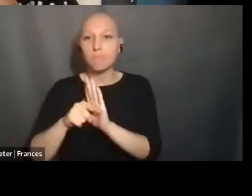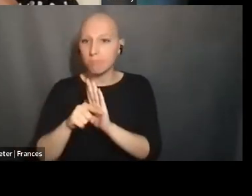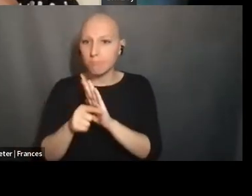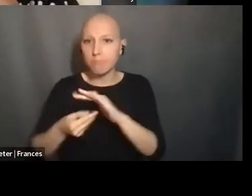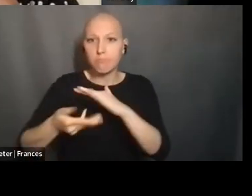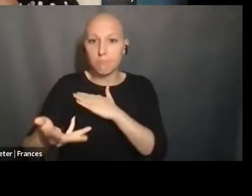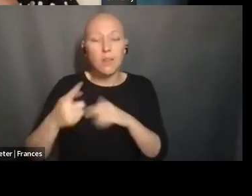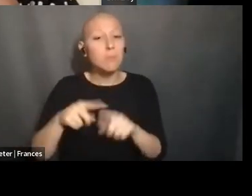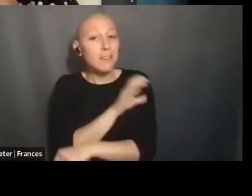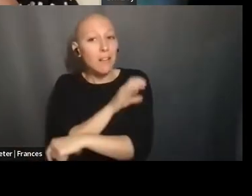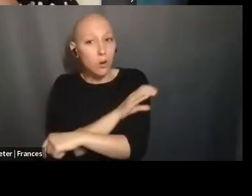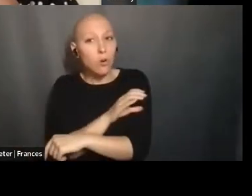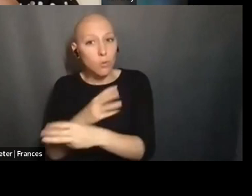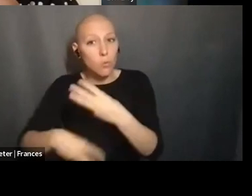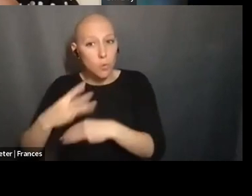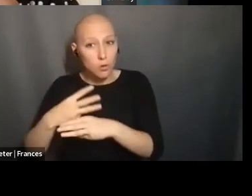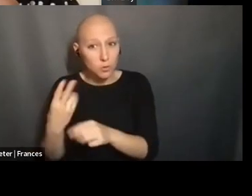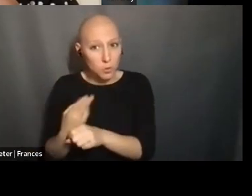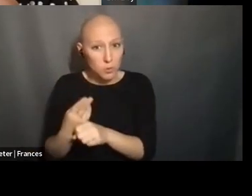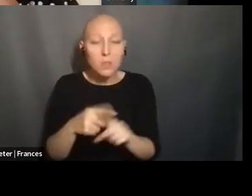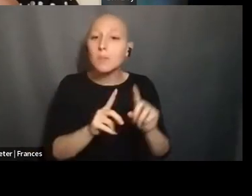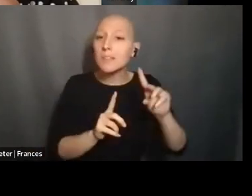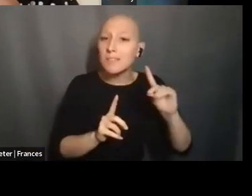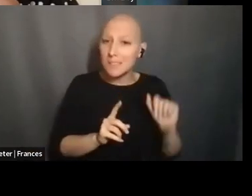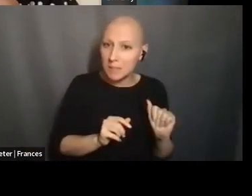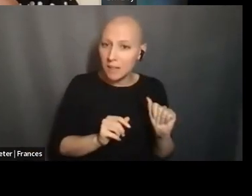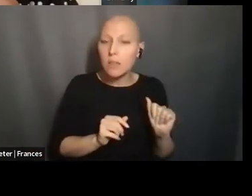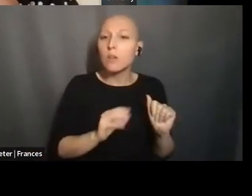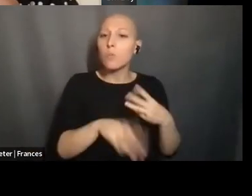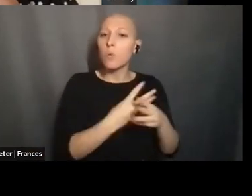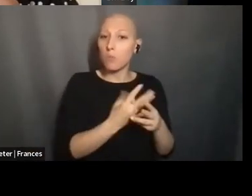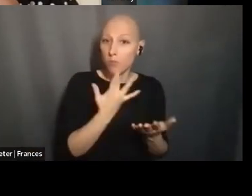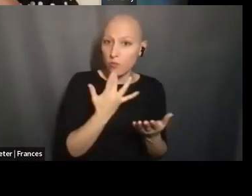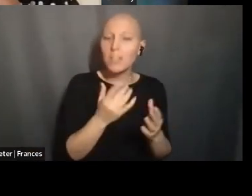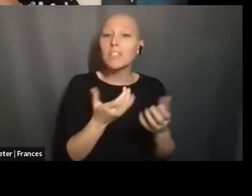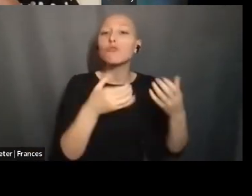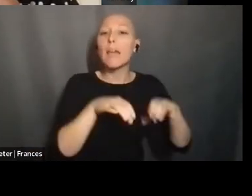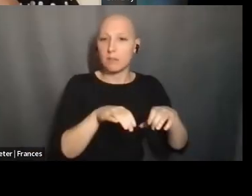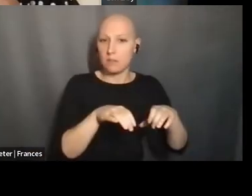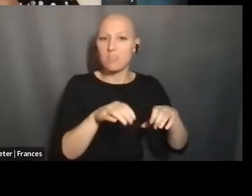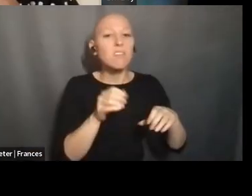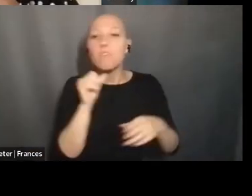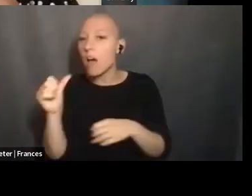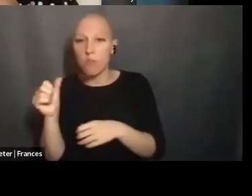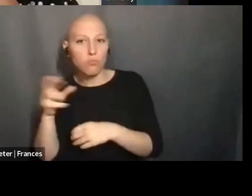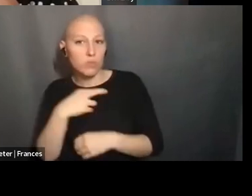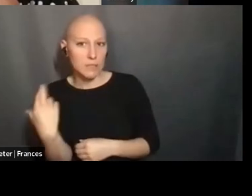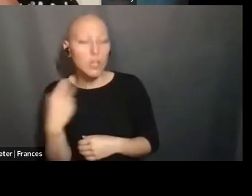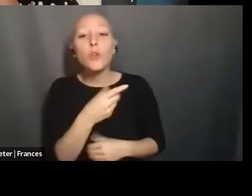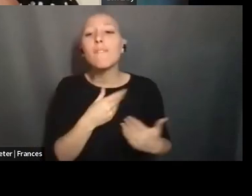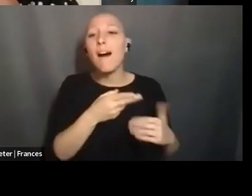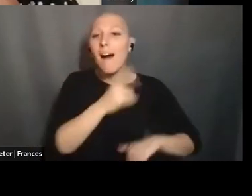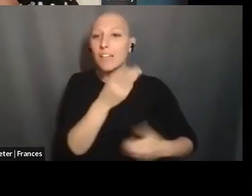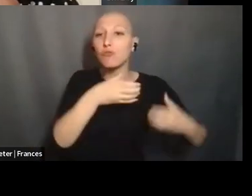while the disability world would like to us to use the term chance. You have a high chance of this versus that. But there's still